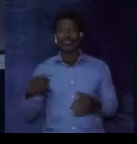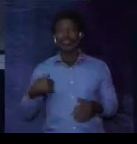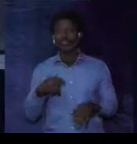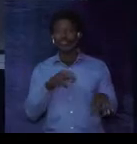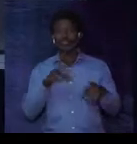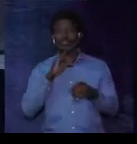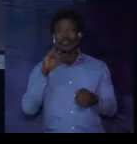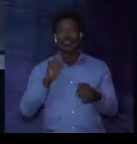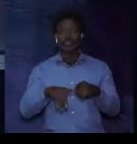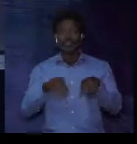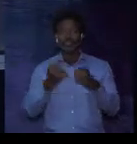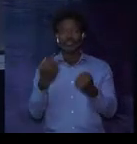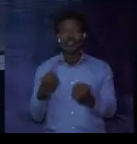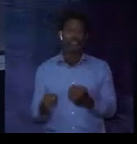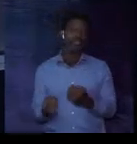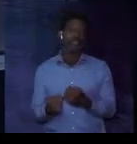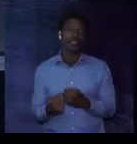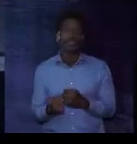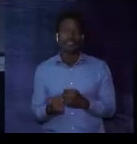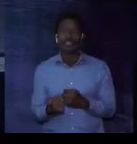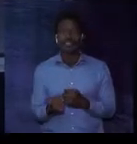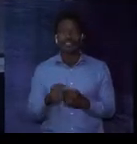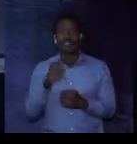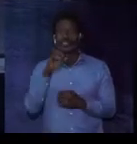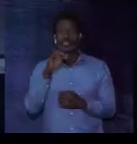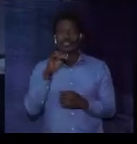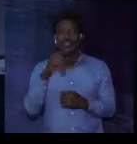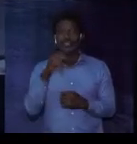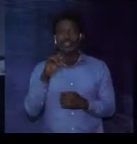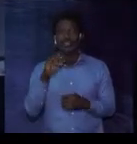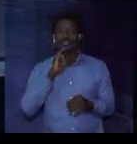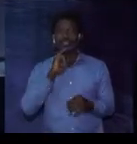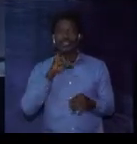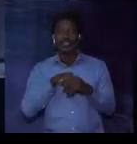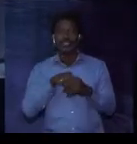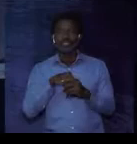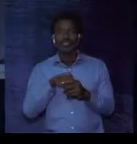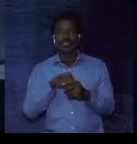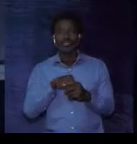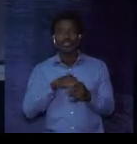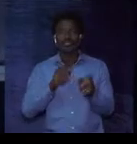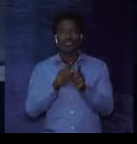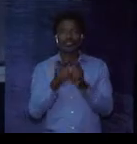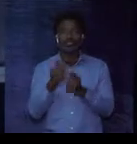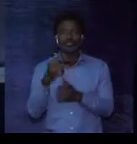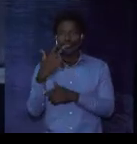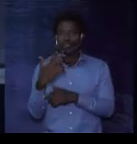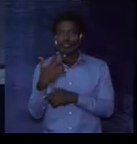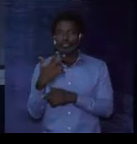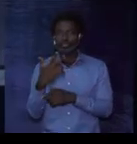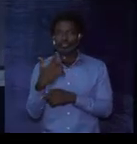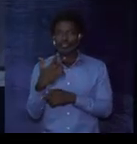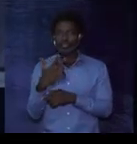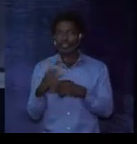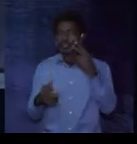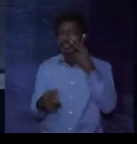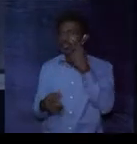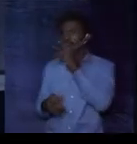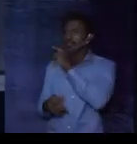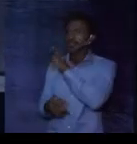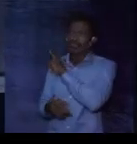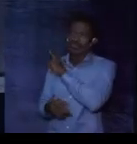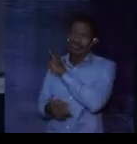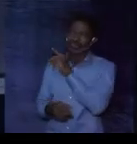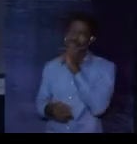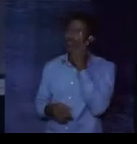thing we do, of course, is to break the digits into groups of 3, starting from the right. And this is earlier, I'm going to do that. You see, space